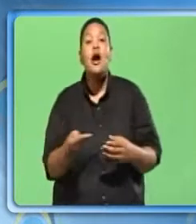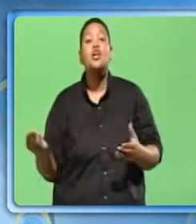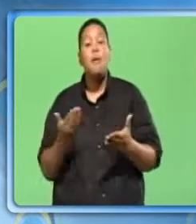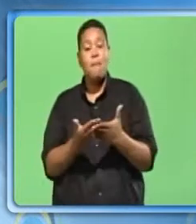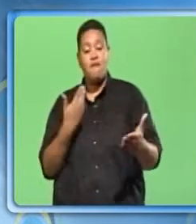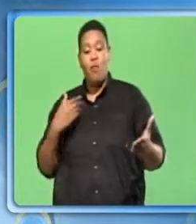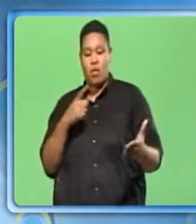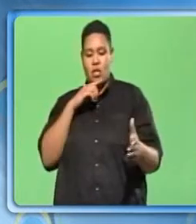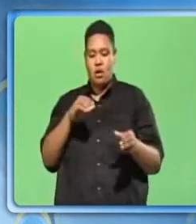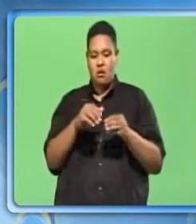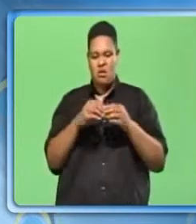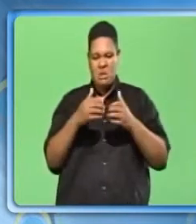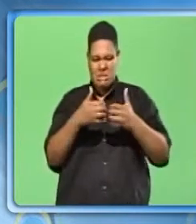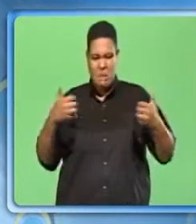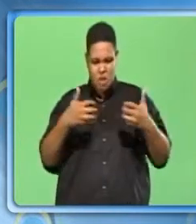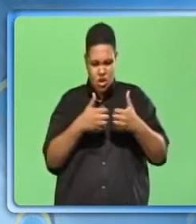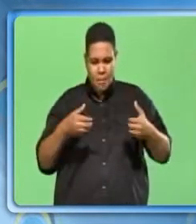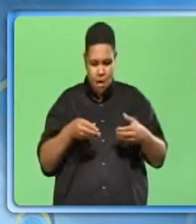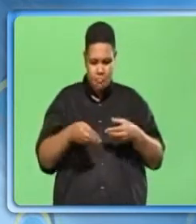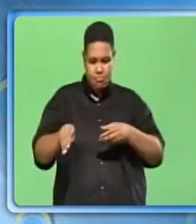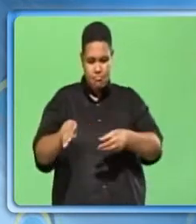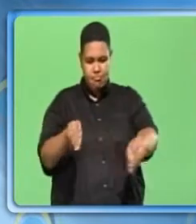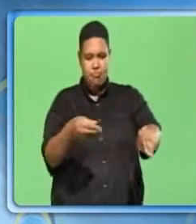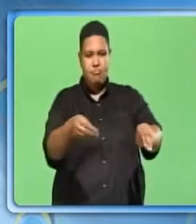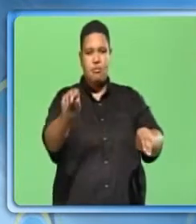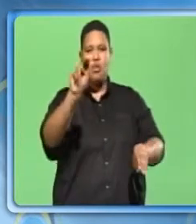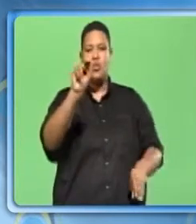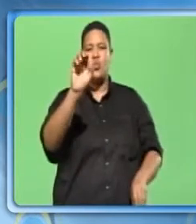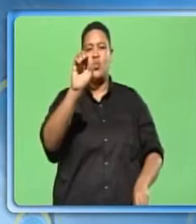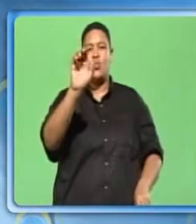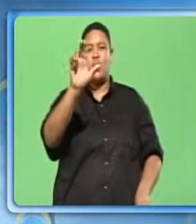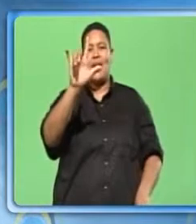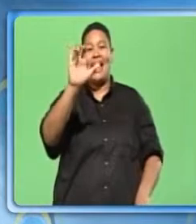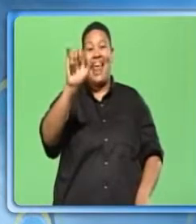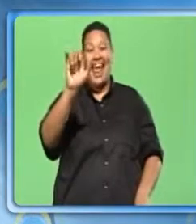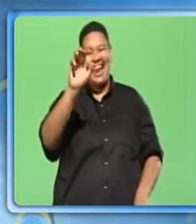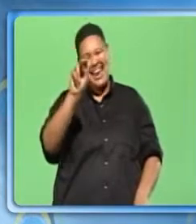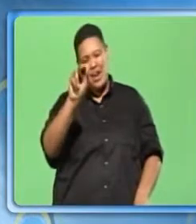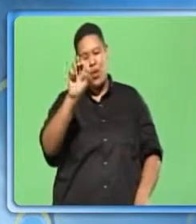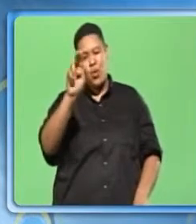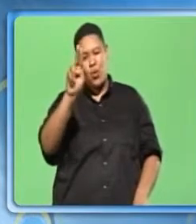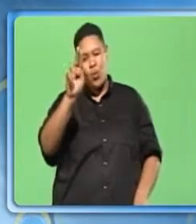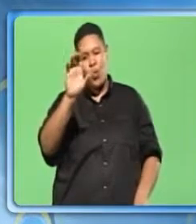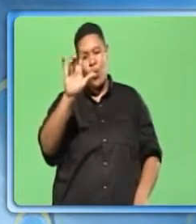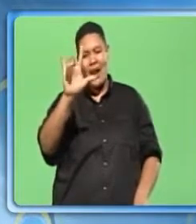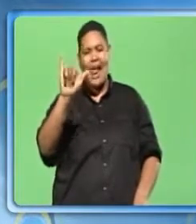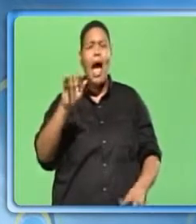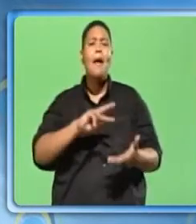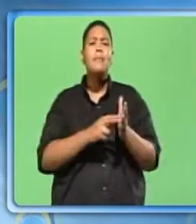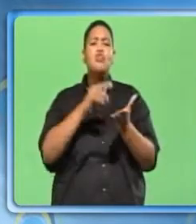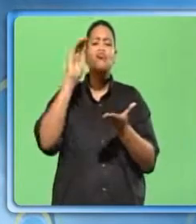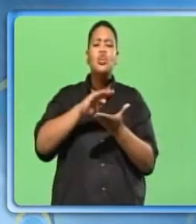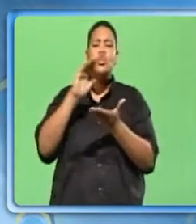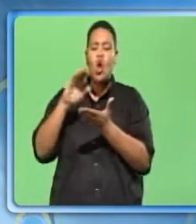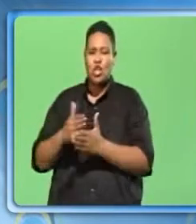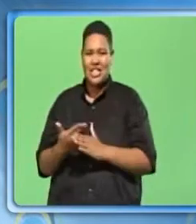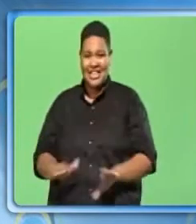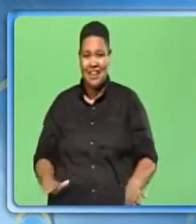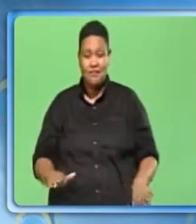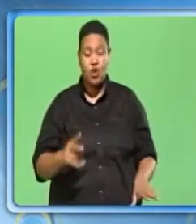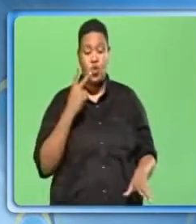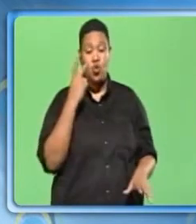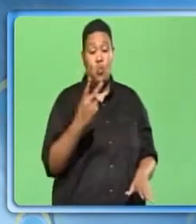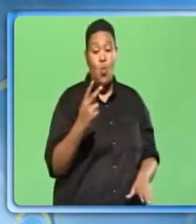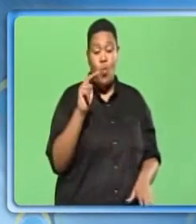other into separate daughter nuclei. This is the actual reduction division because each of the 2 nuclei so